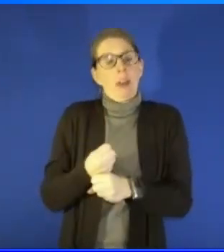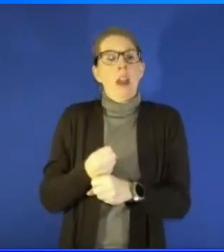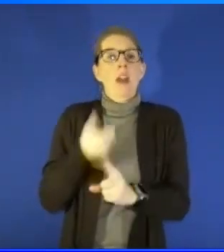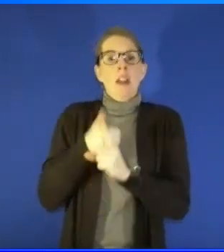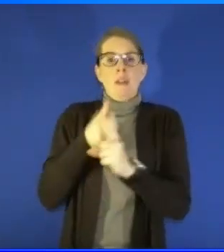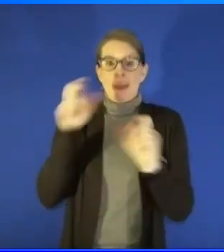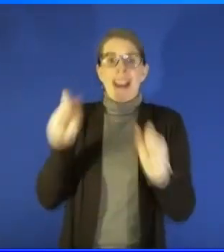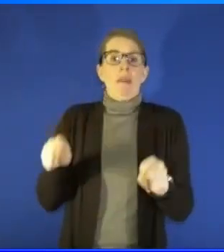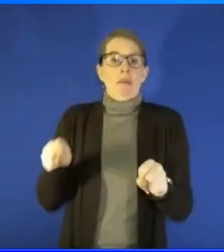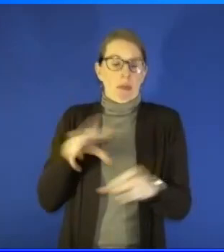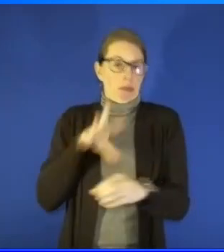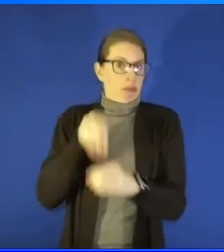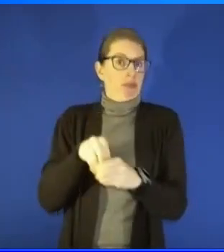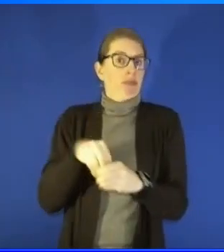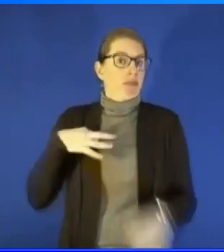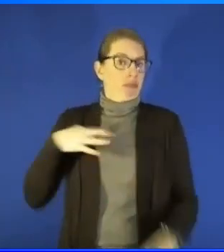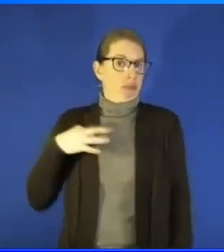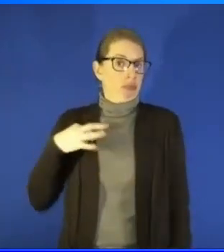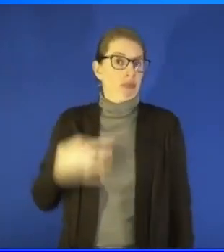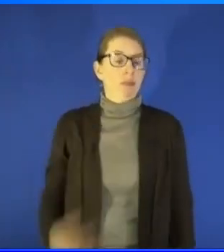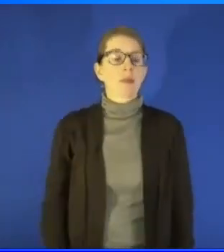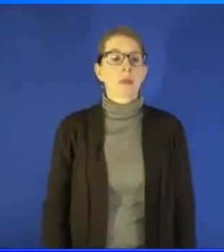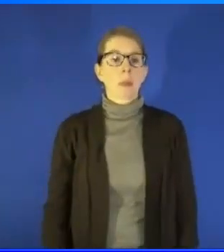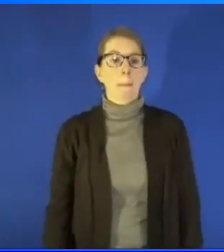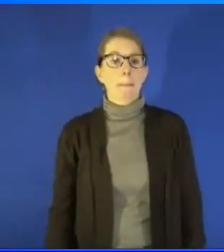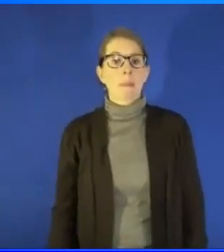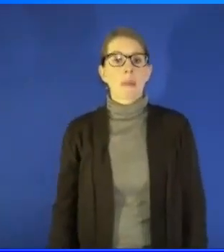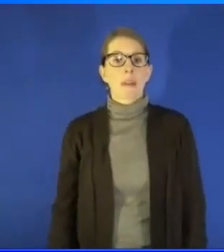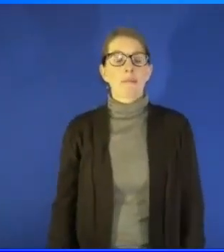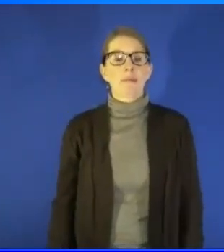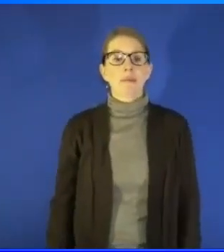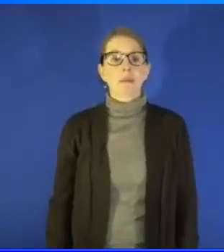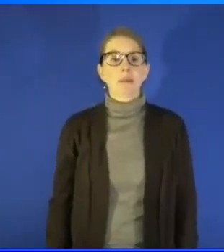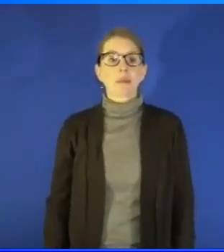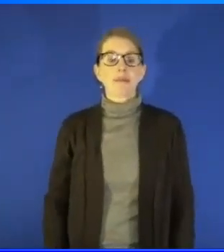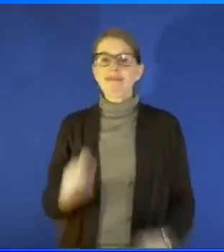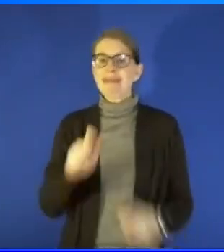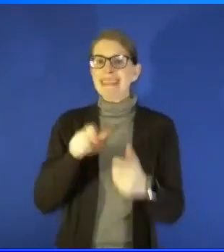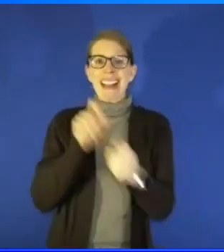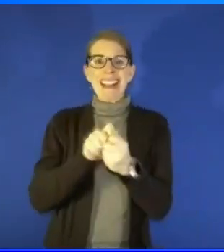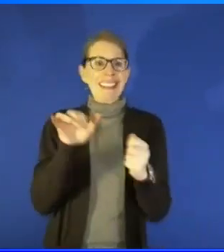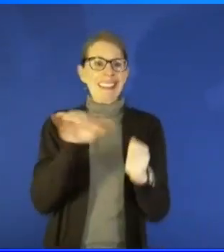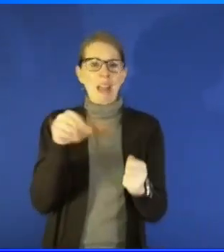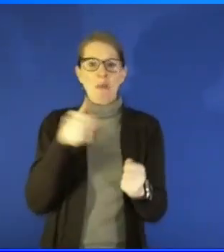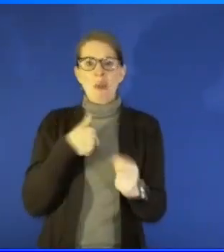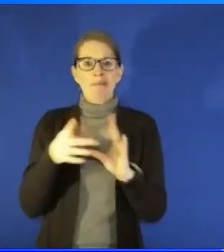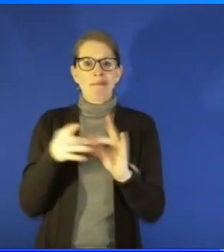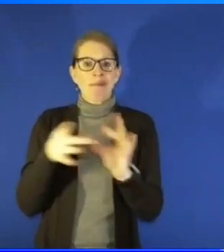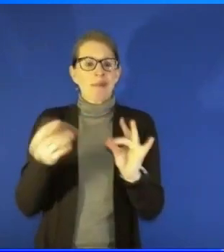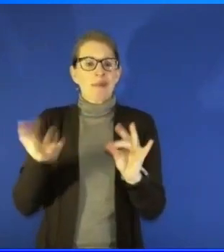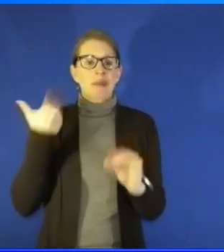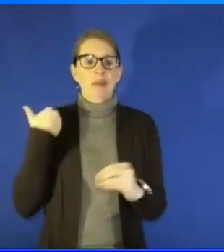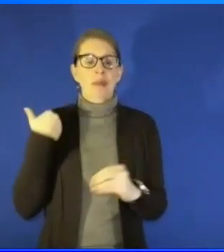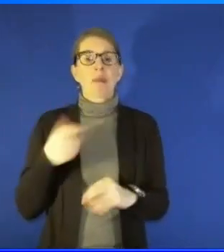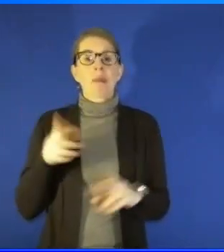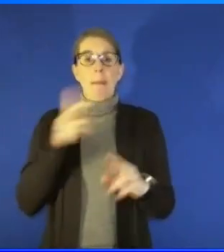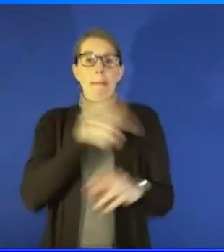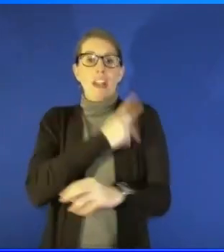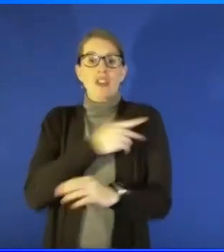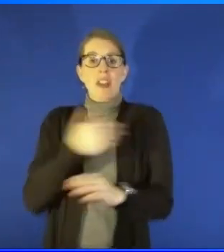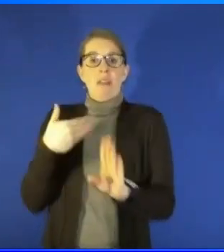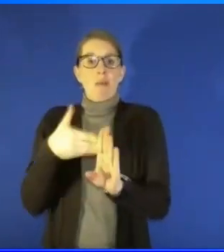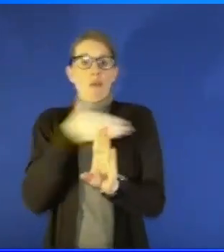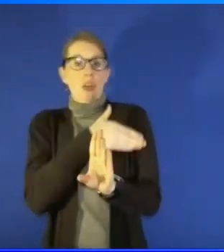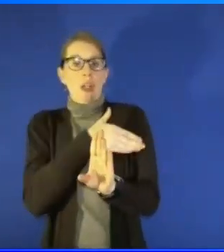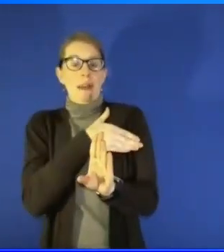do think that this is exactly like we were talking about earlier. Patients have pre-existing conditions. And